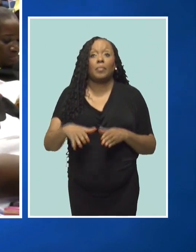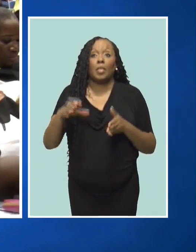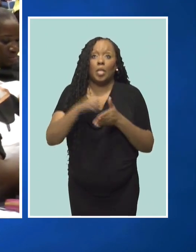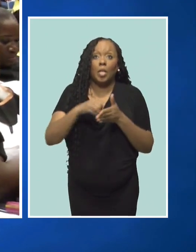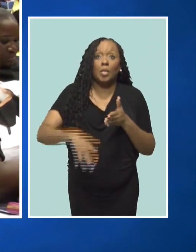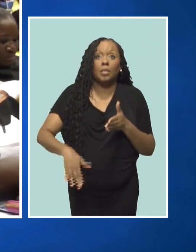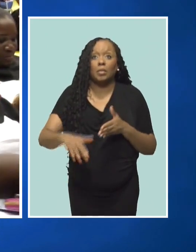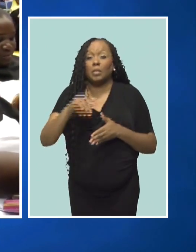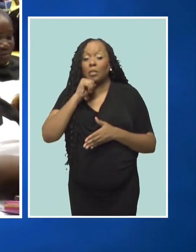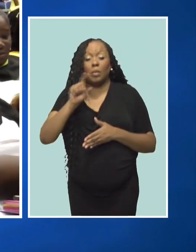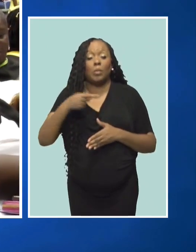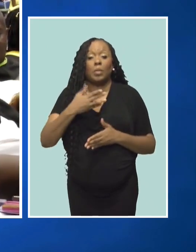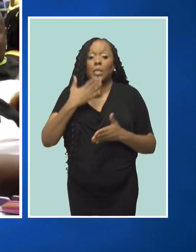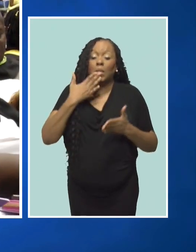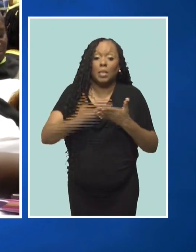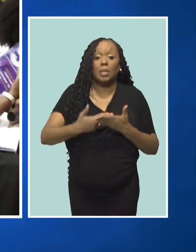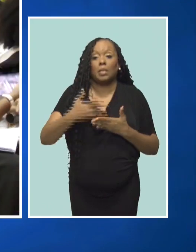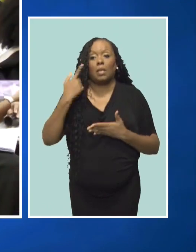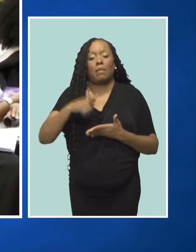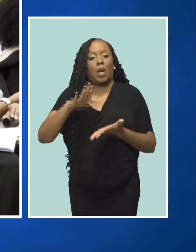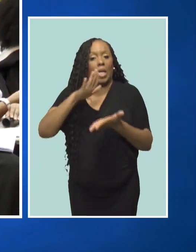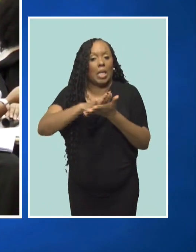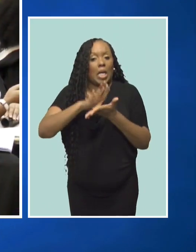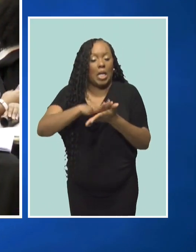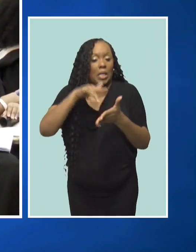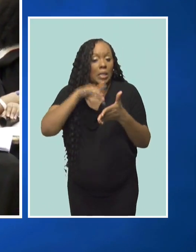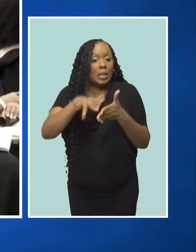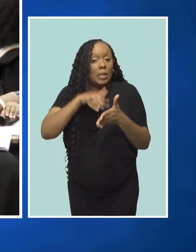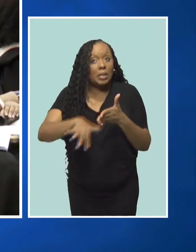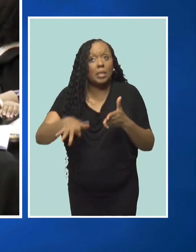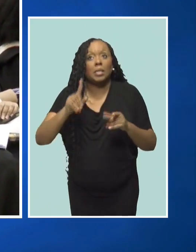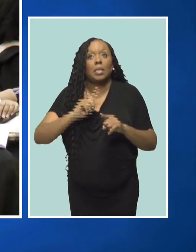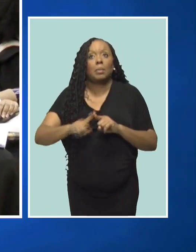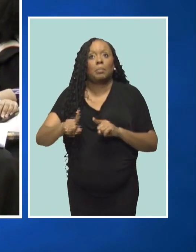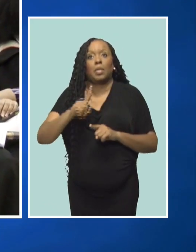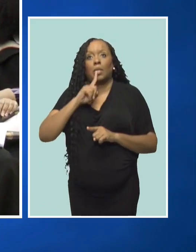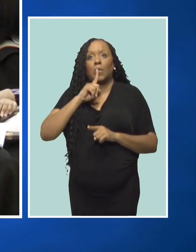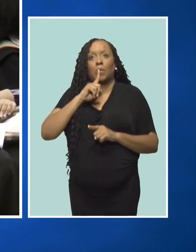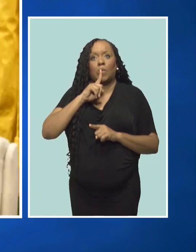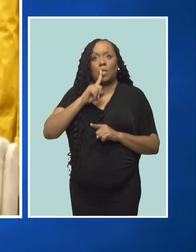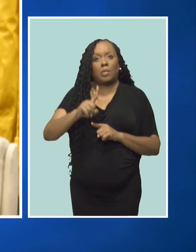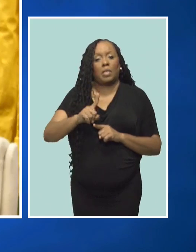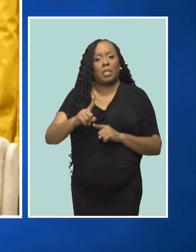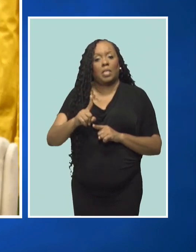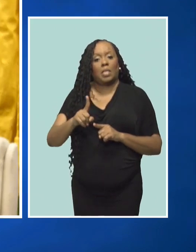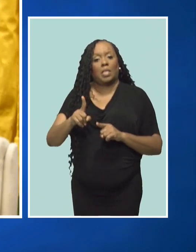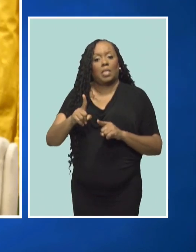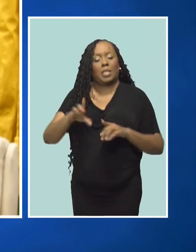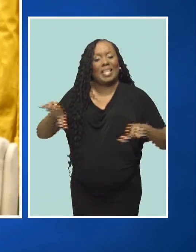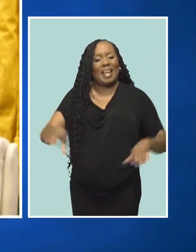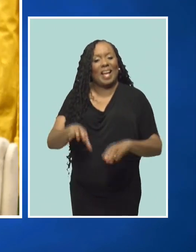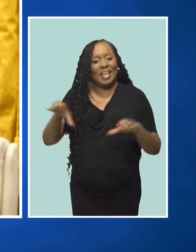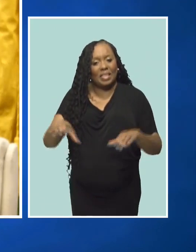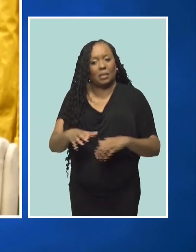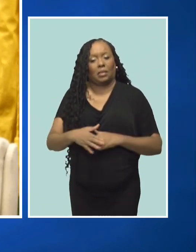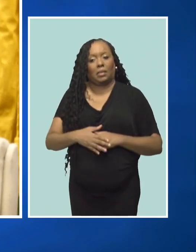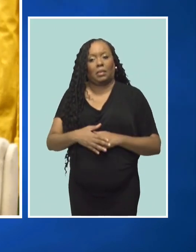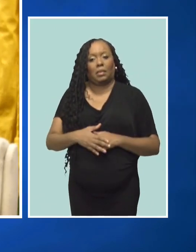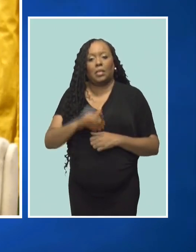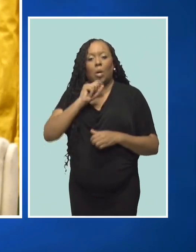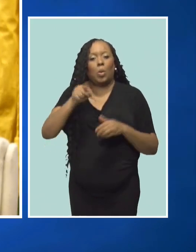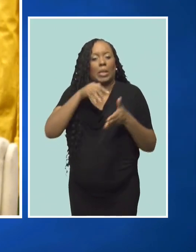not only been doing well in the academic aspect of the course, but in the practical part as well. I want to emphasize that the